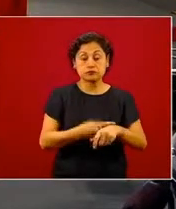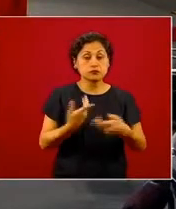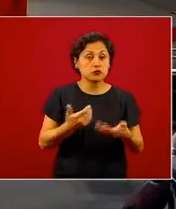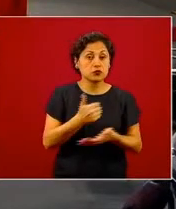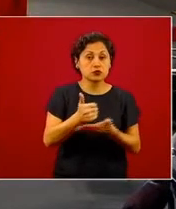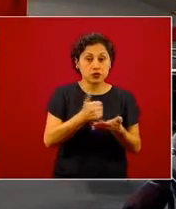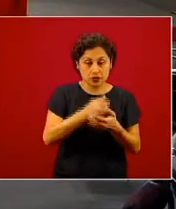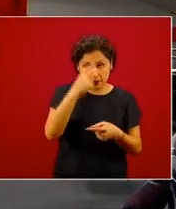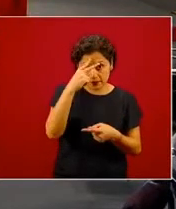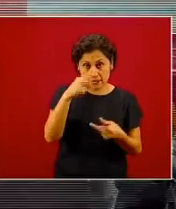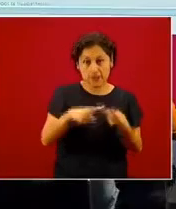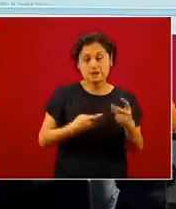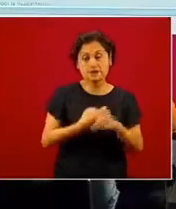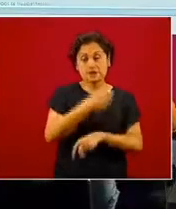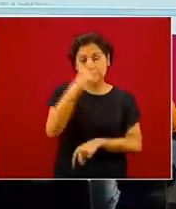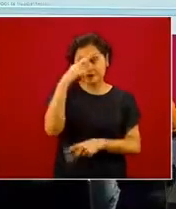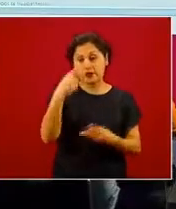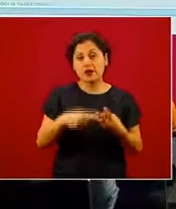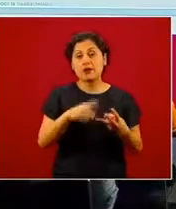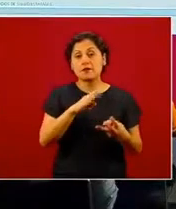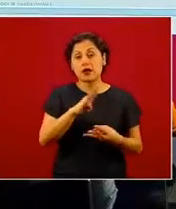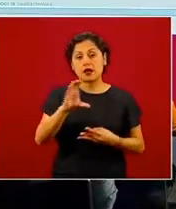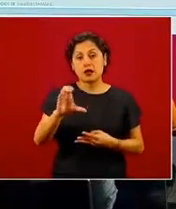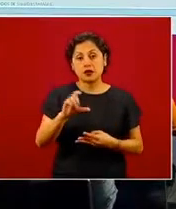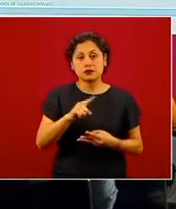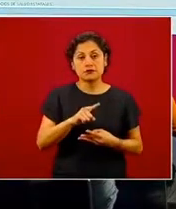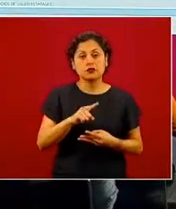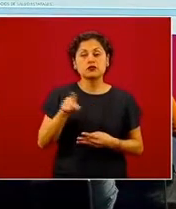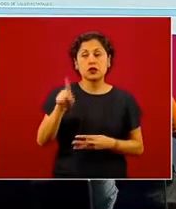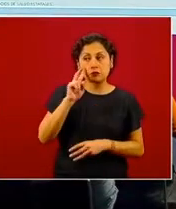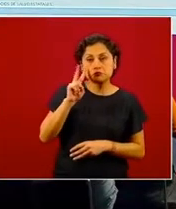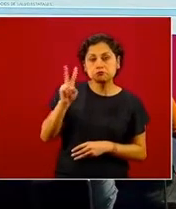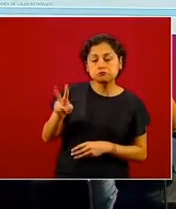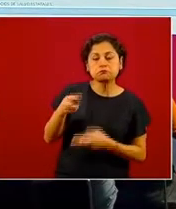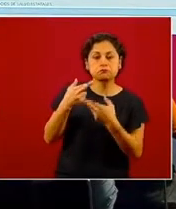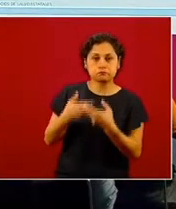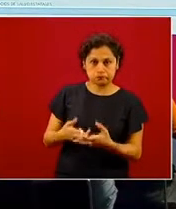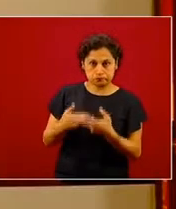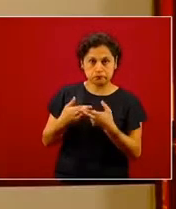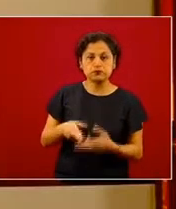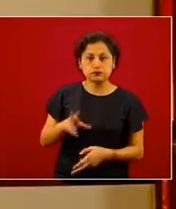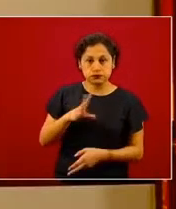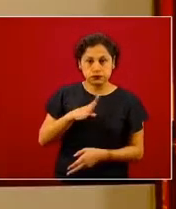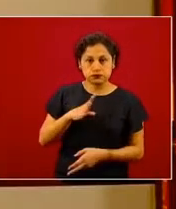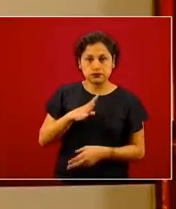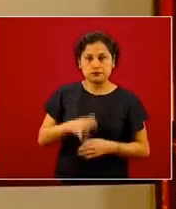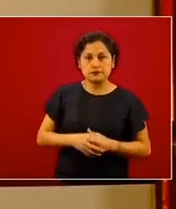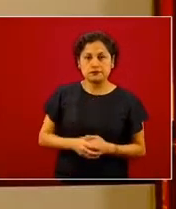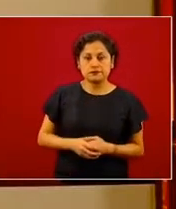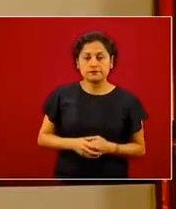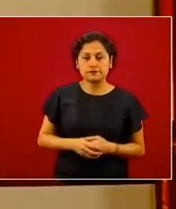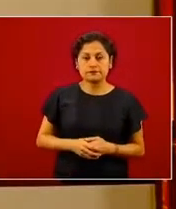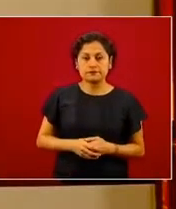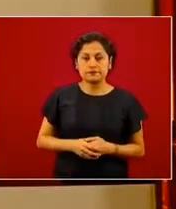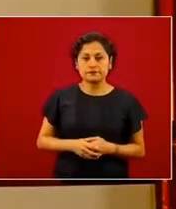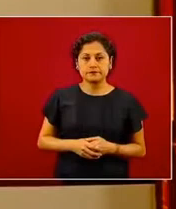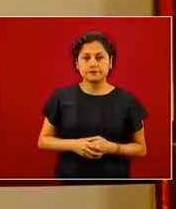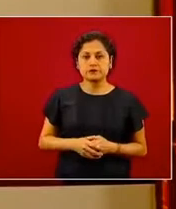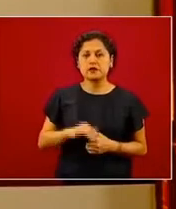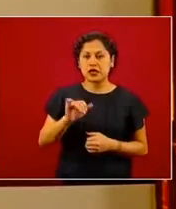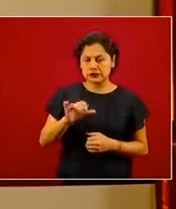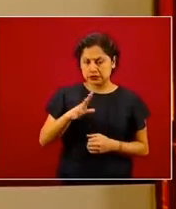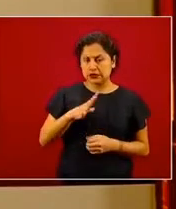Mexico City, Mexico State, Baja California are the states that have reported the highest occupancy levels,